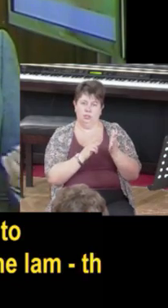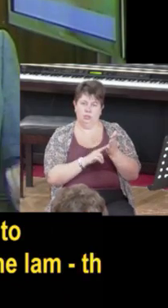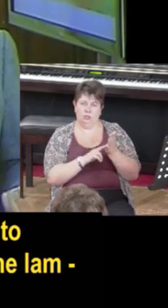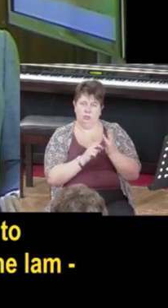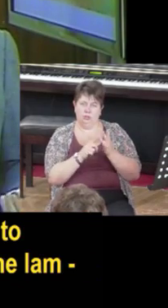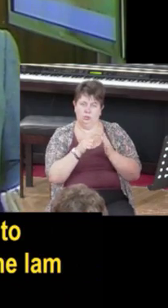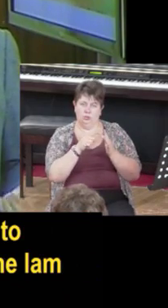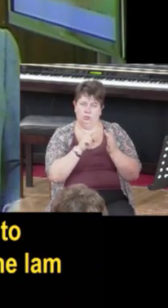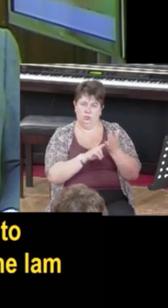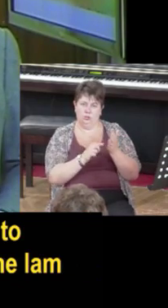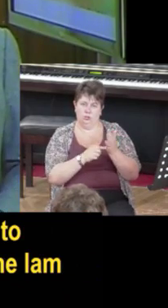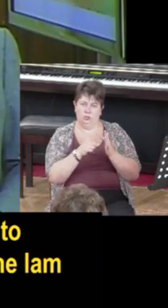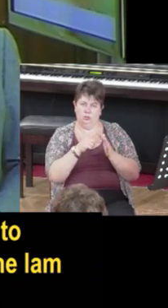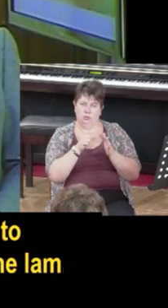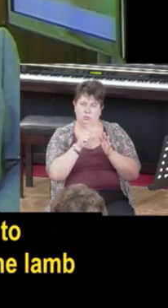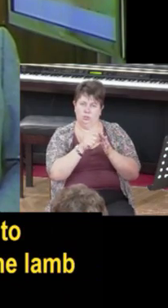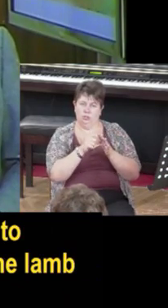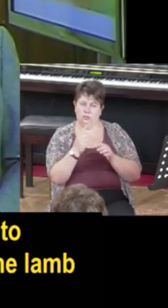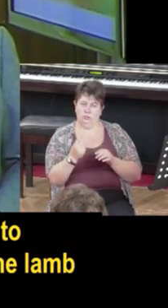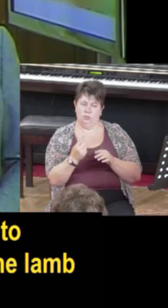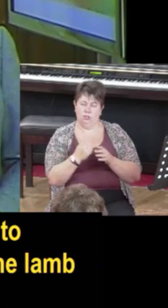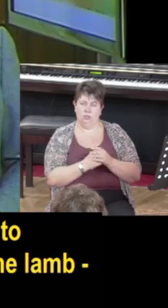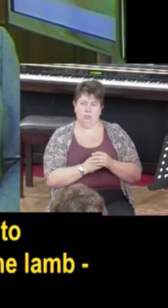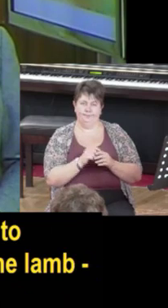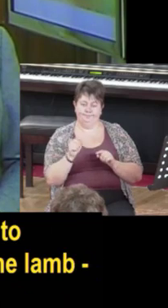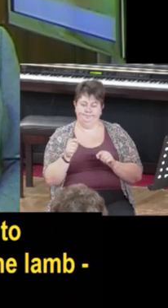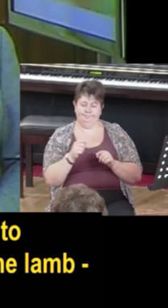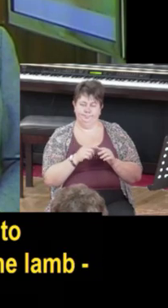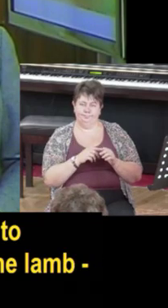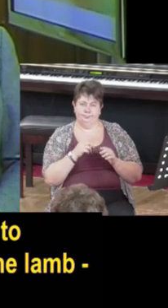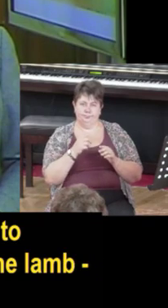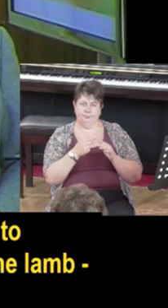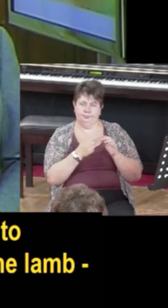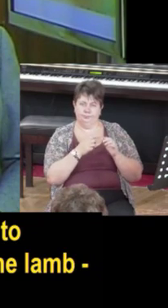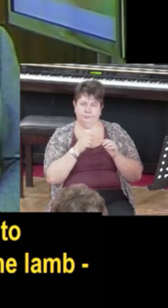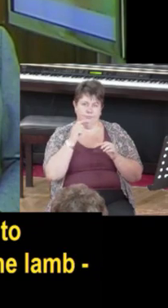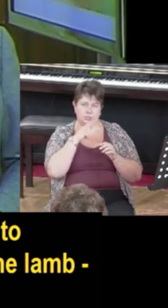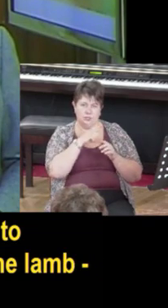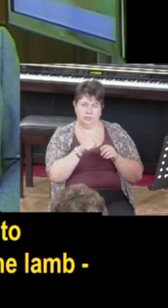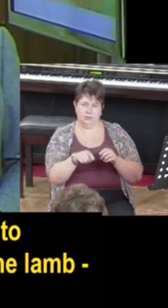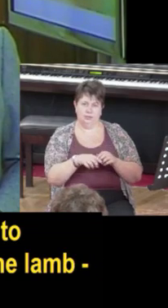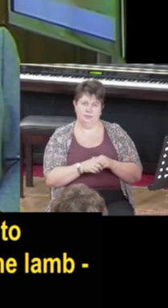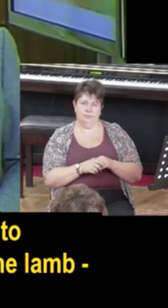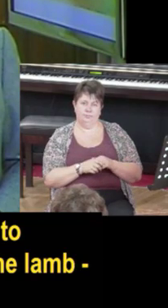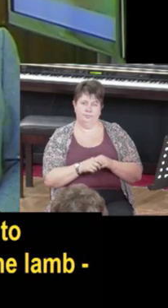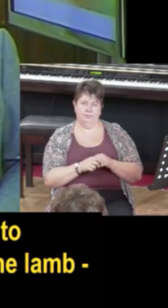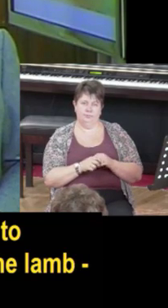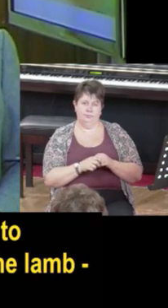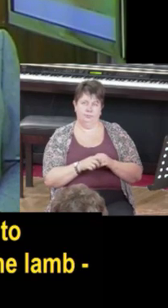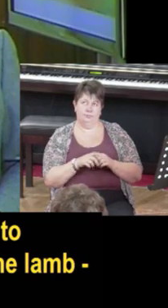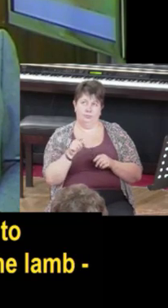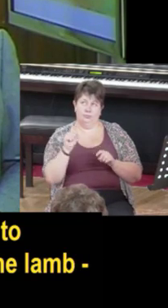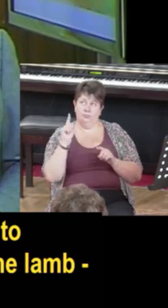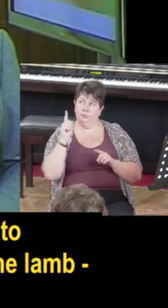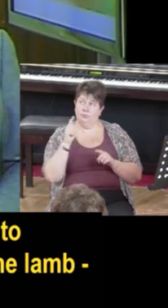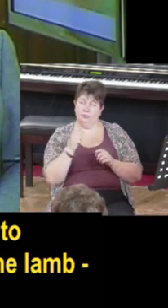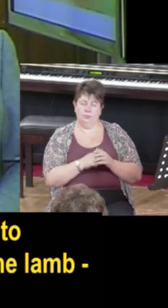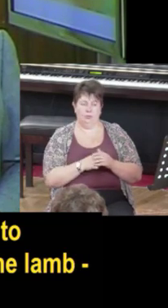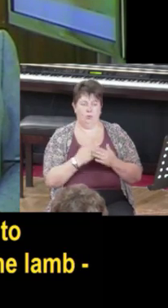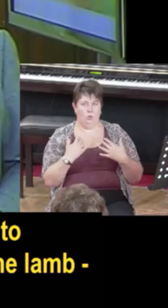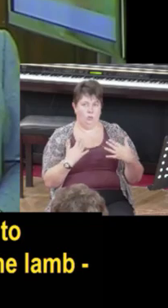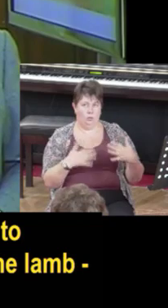Son that's mentioned in Psalm 2. He and only he